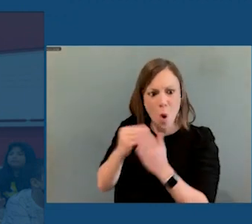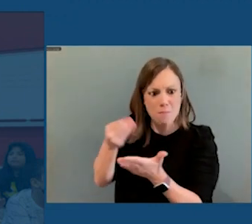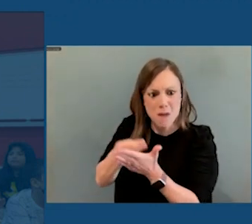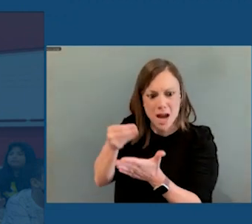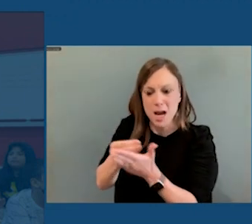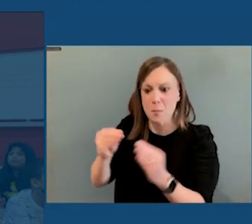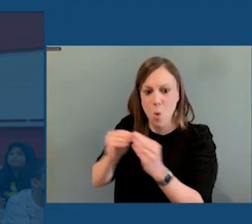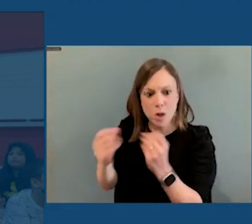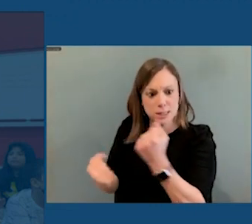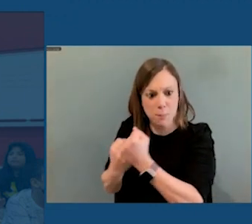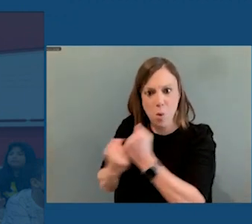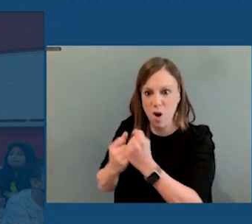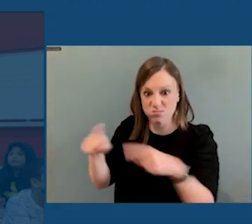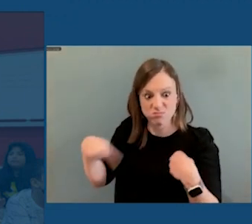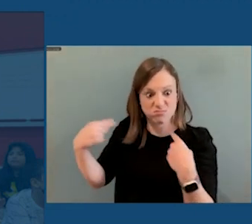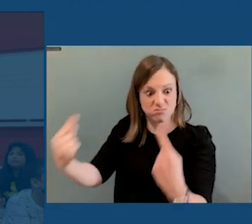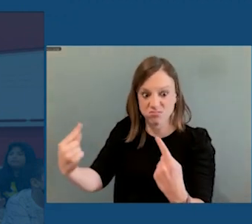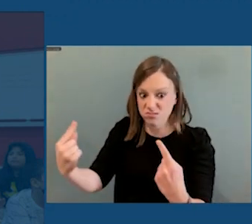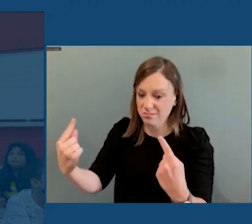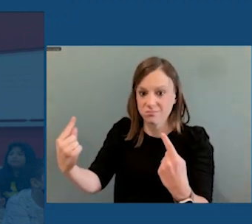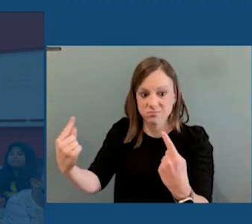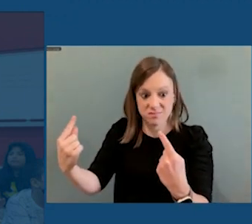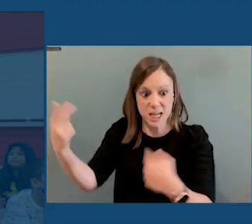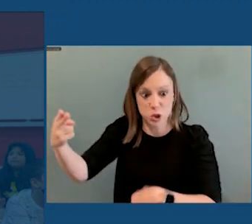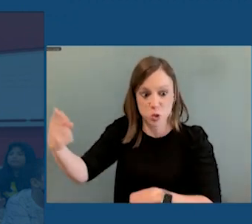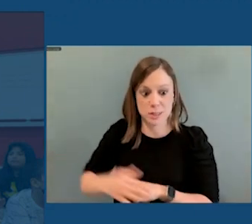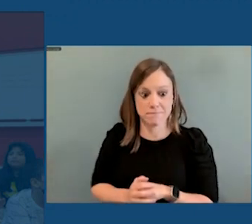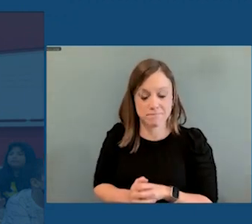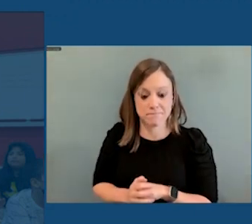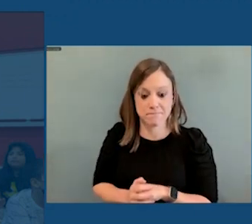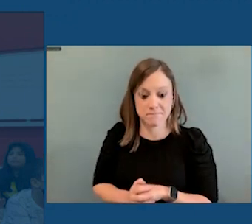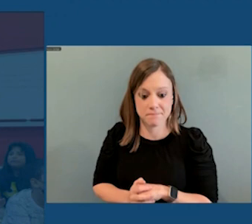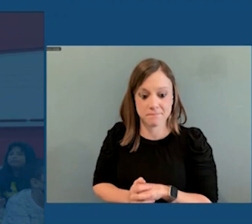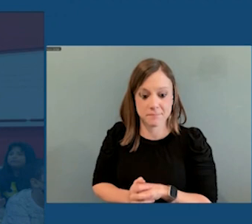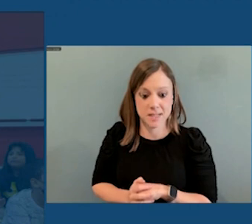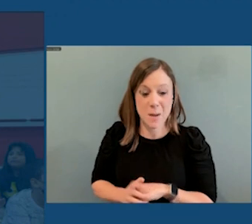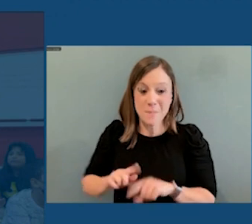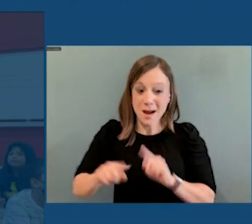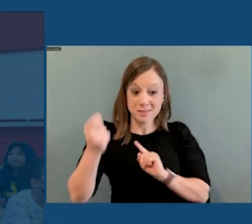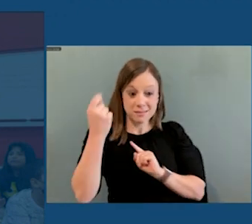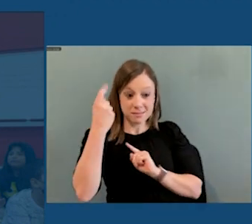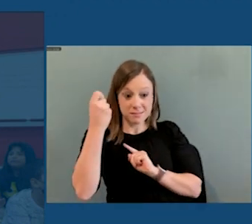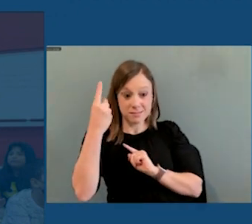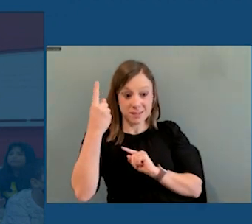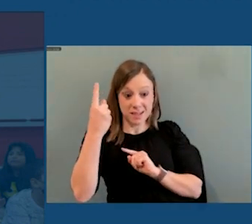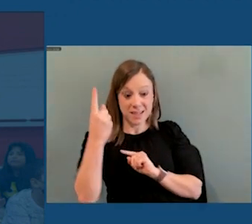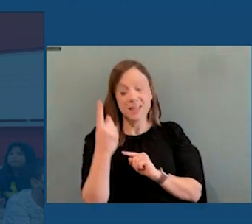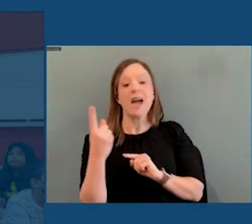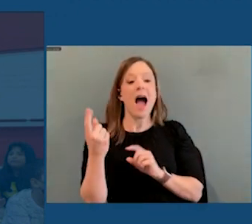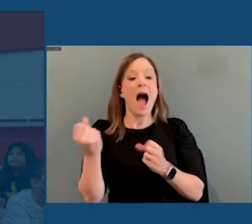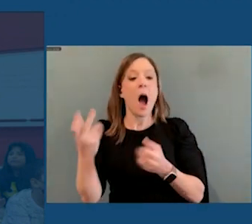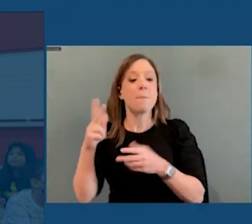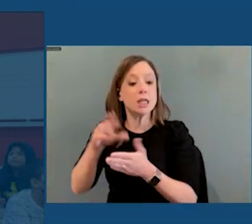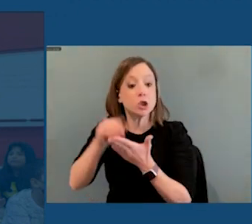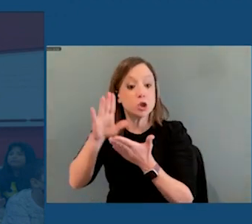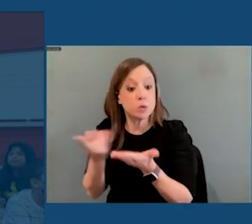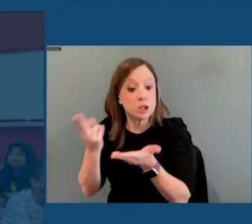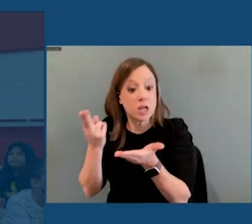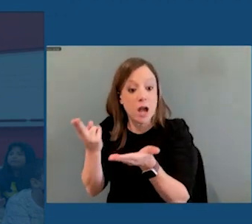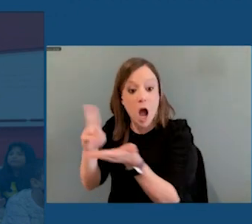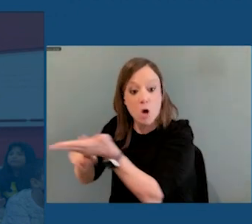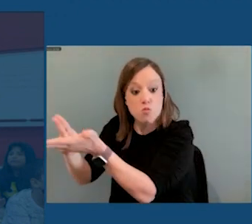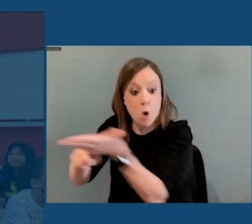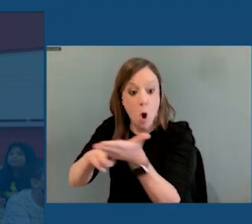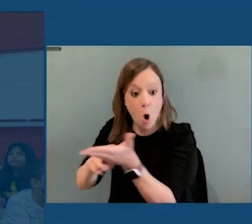the same time, there's been a 10% decline in enrollment over the last decade. So we have many schools serving